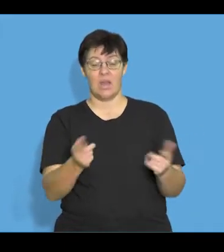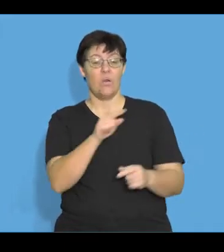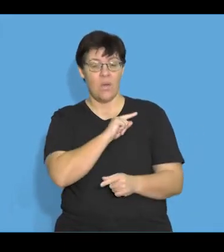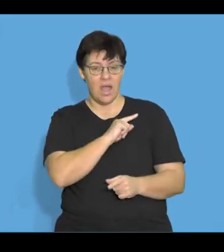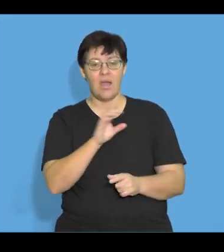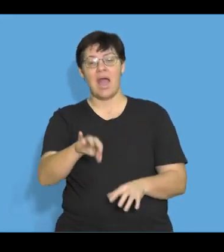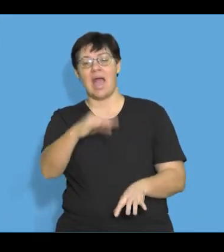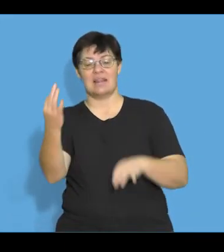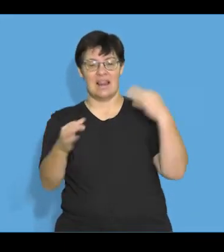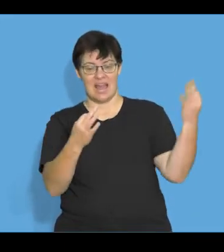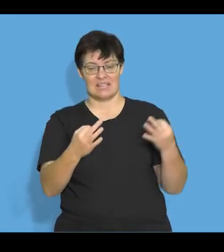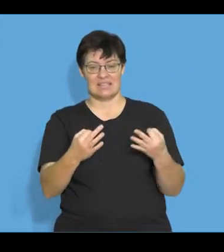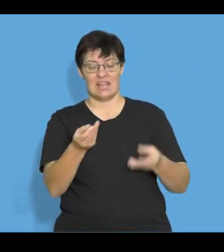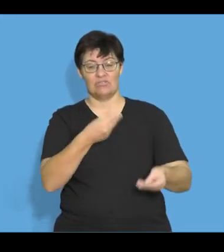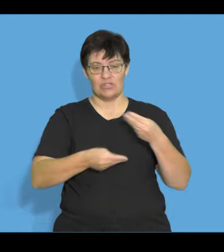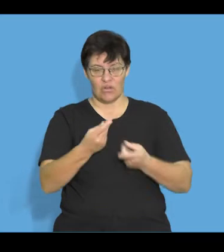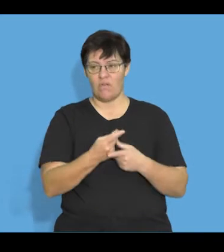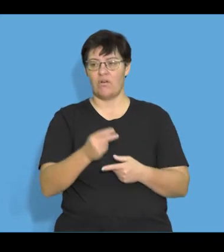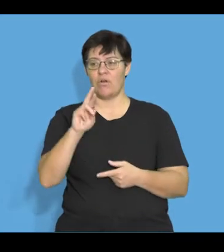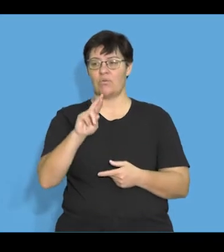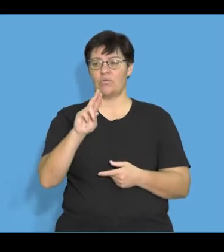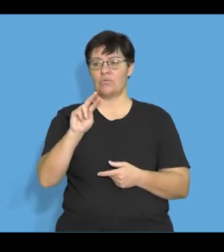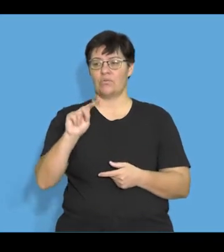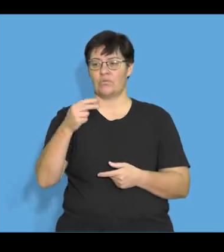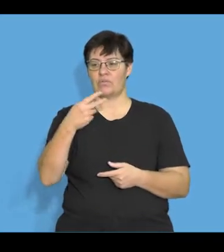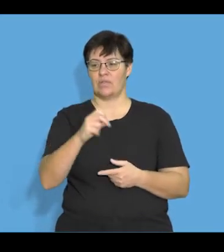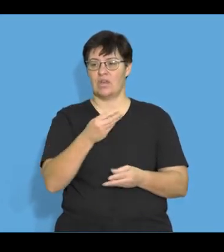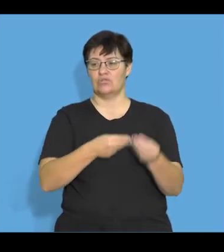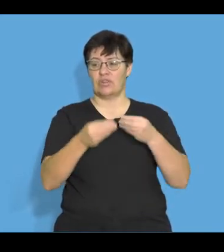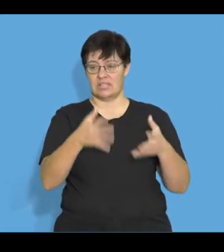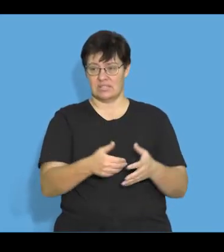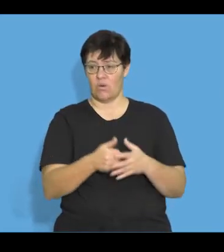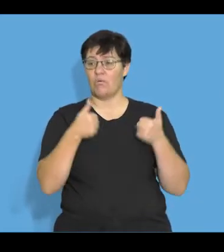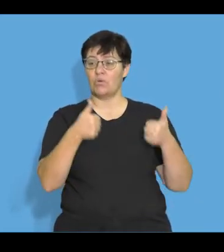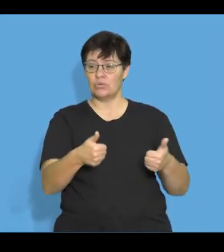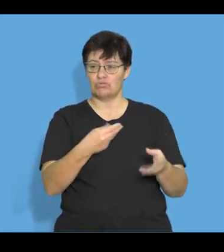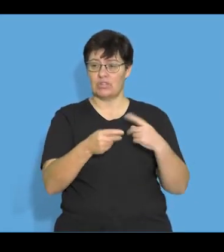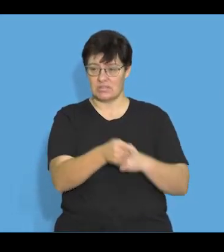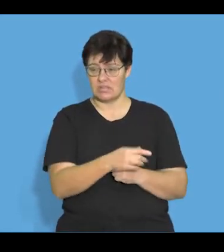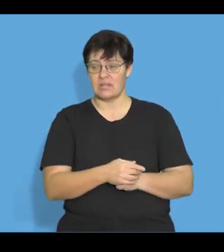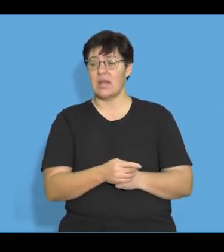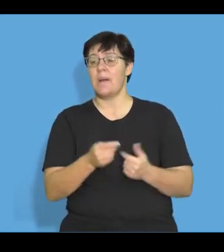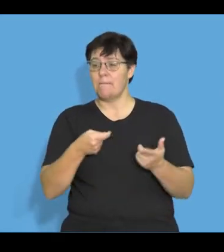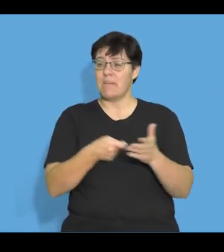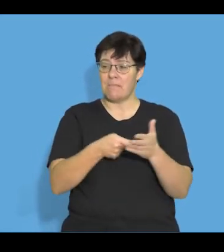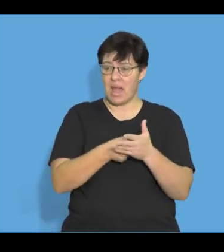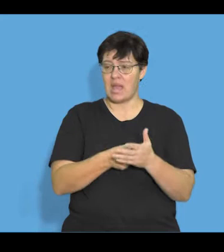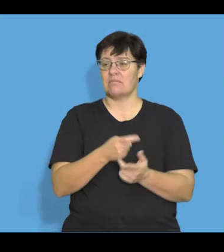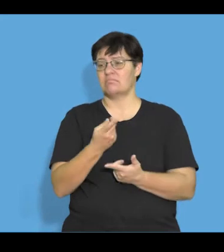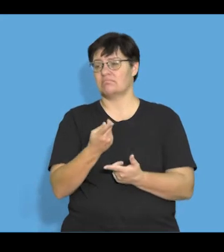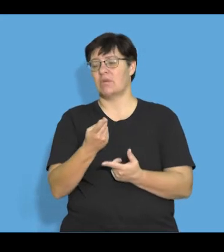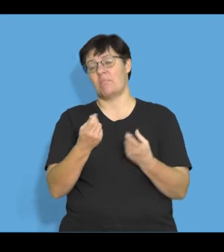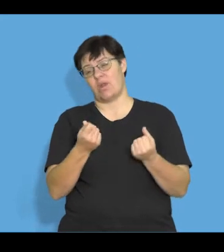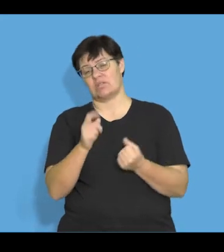following transactions of Ruth Traders. Goods are sold at a cost price of 100%, and example, bought